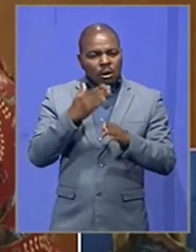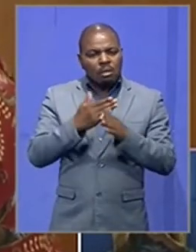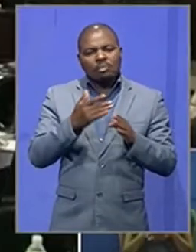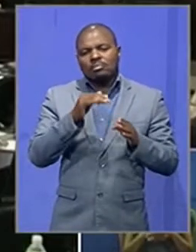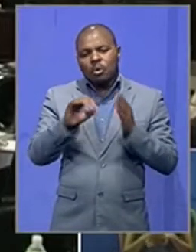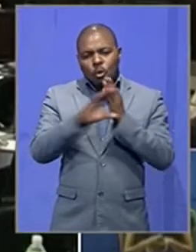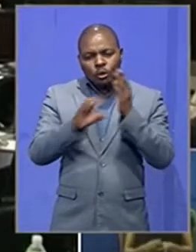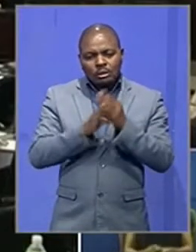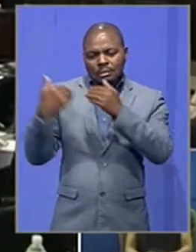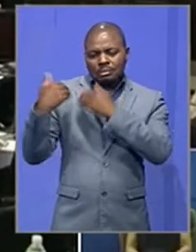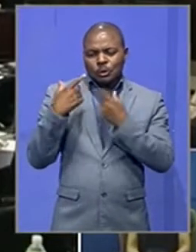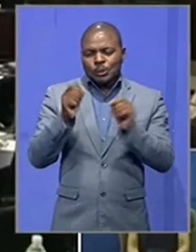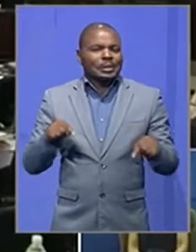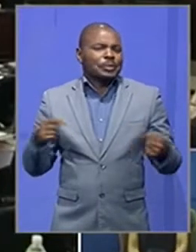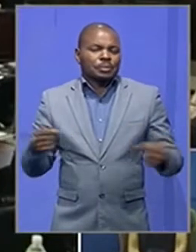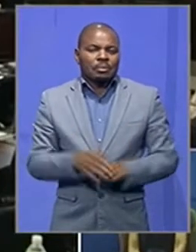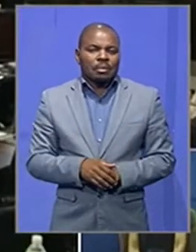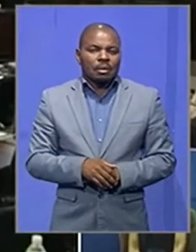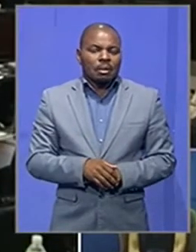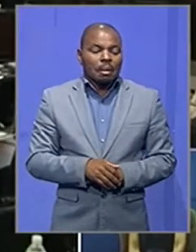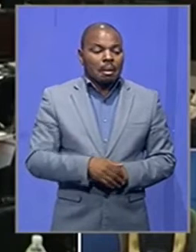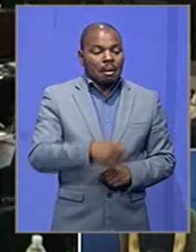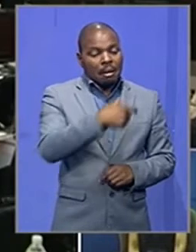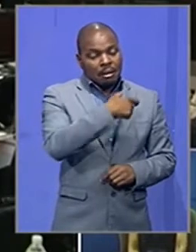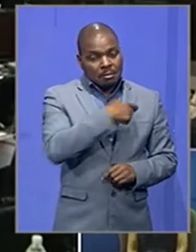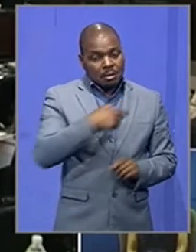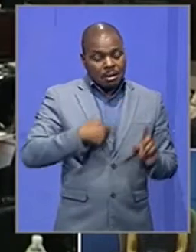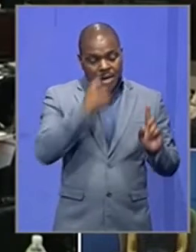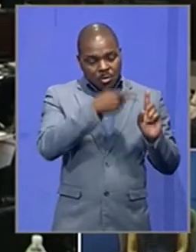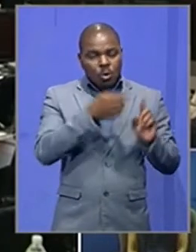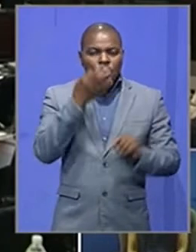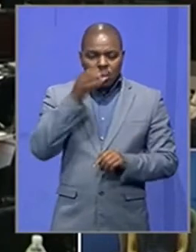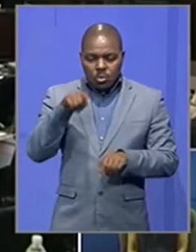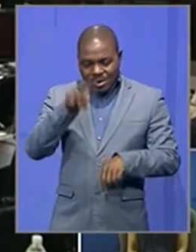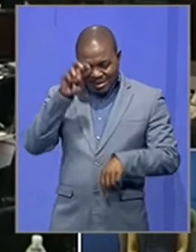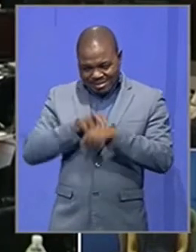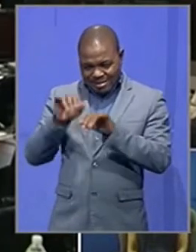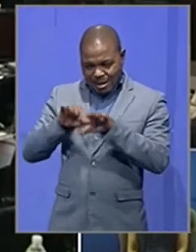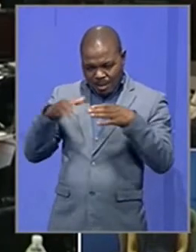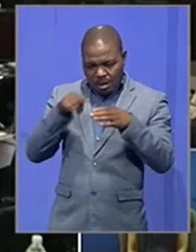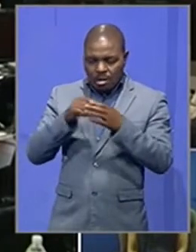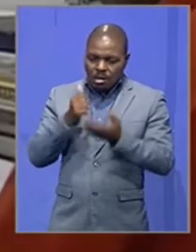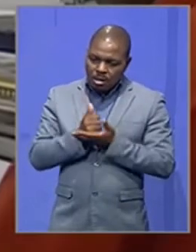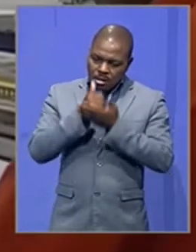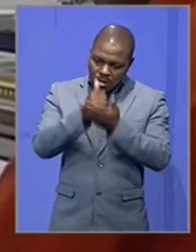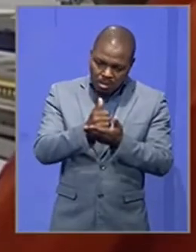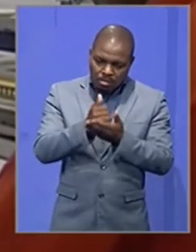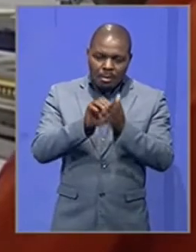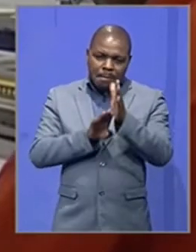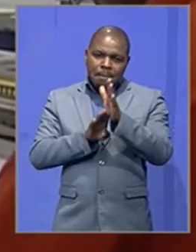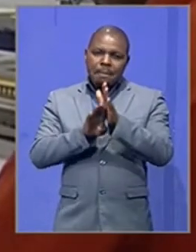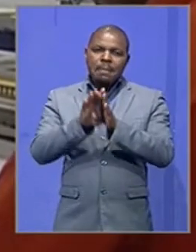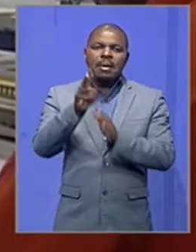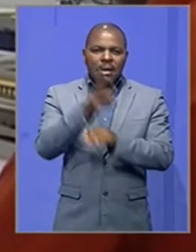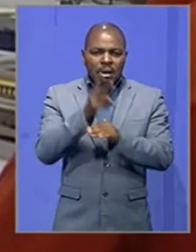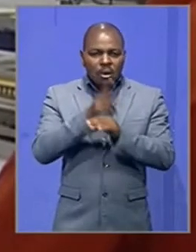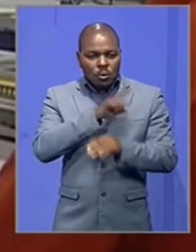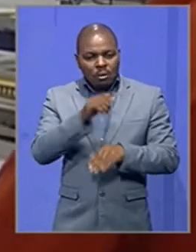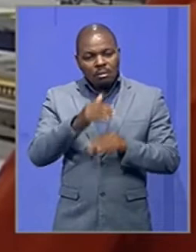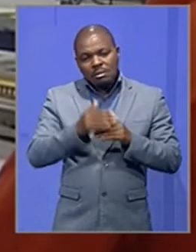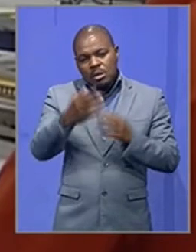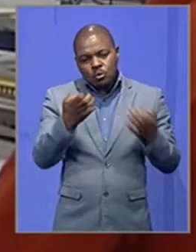mandate. Kabagare Ramaphosa a re DNL e tshwanetse ke go thusiwa go ka boa itsetsepela gore e kgone go ka aga didiriswa tse di tlhokagalang mo